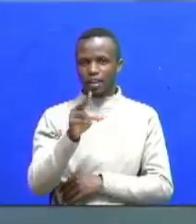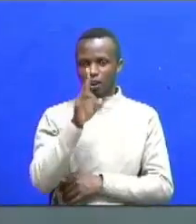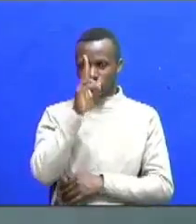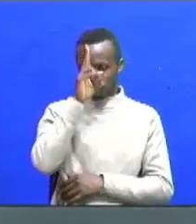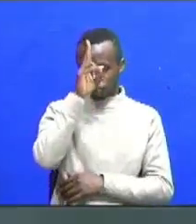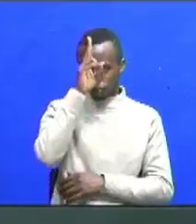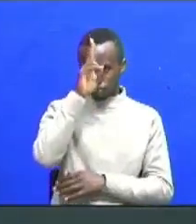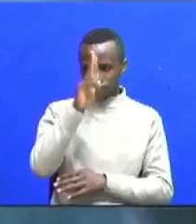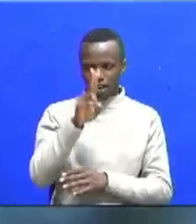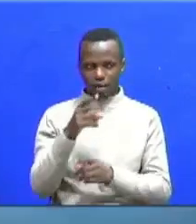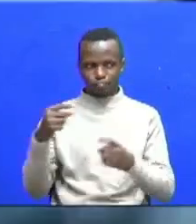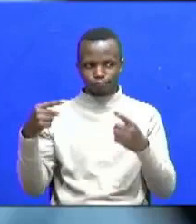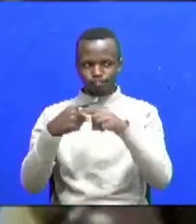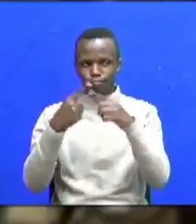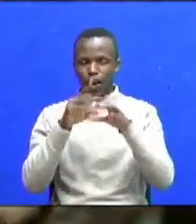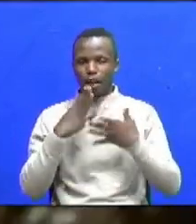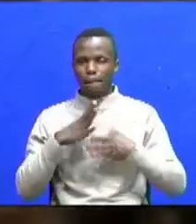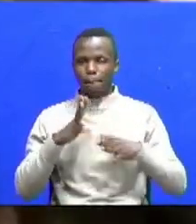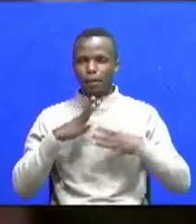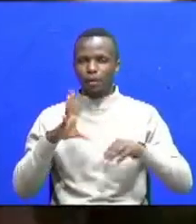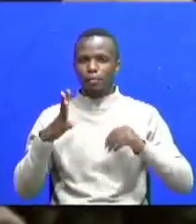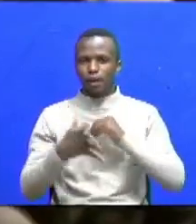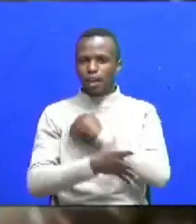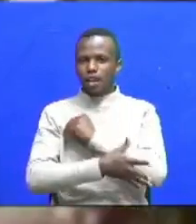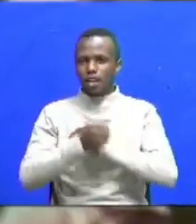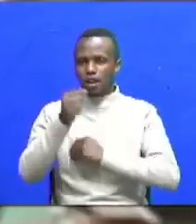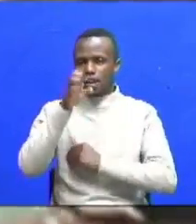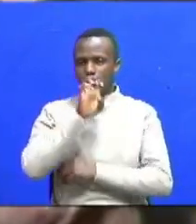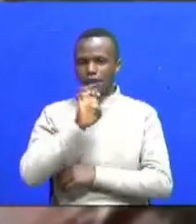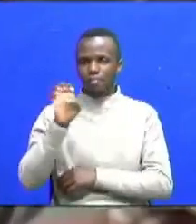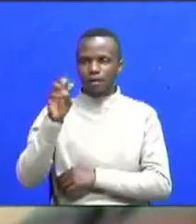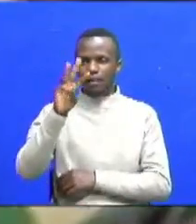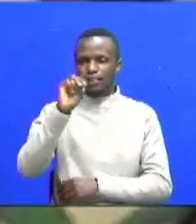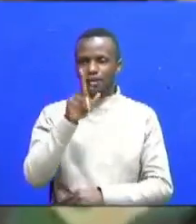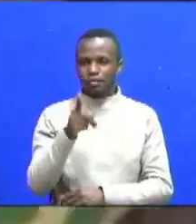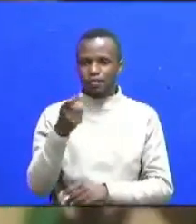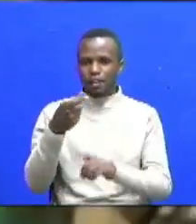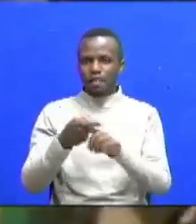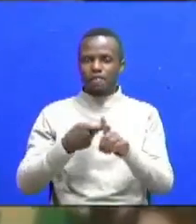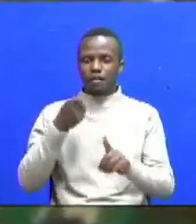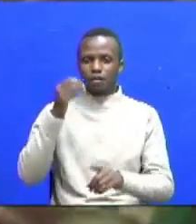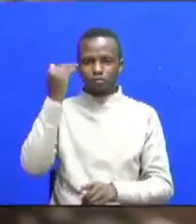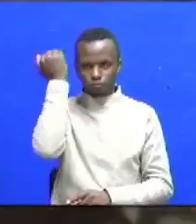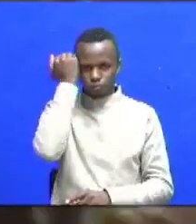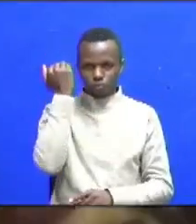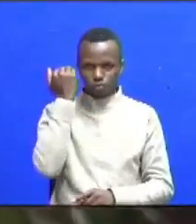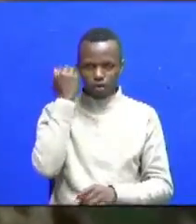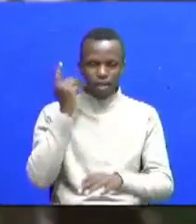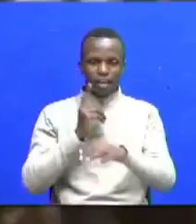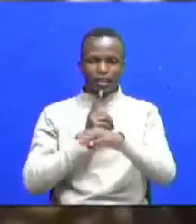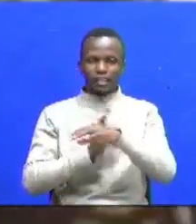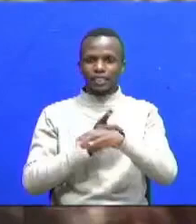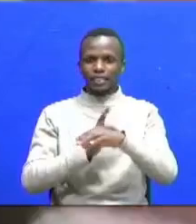rule of law when they snatched the Embakasi East MP from court when he was just about to be bailed out.